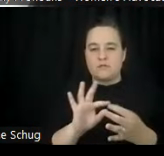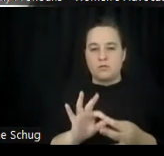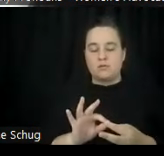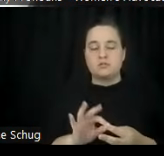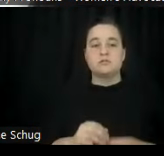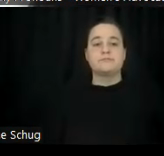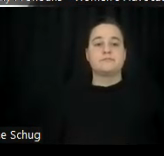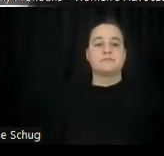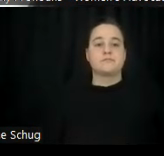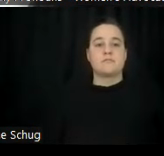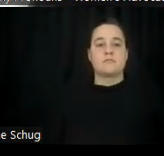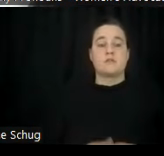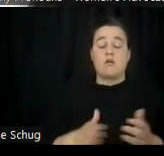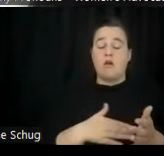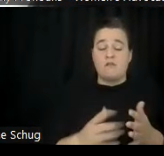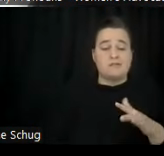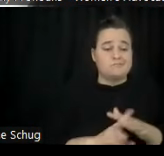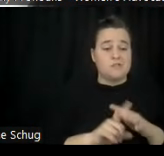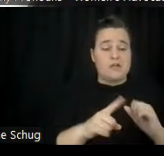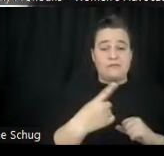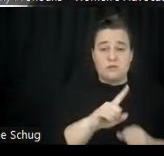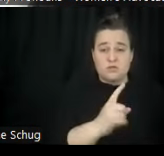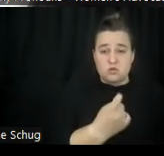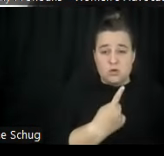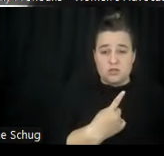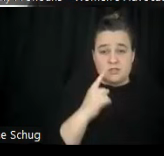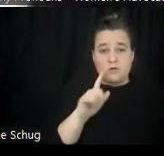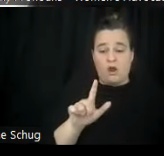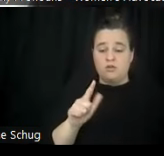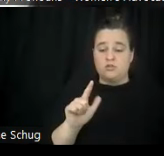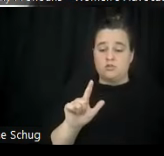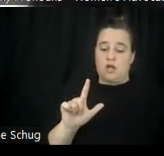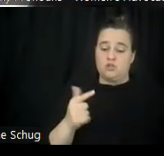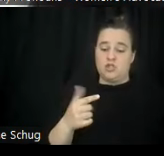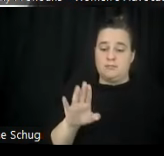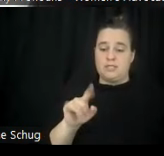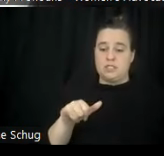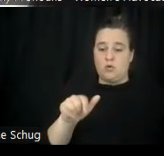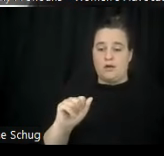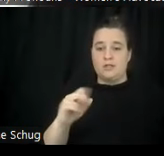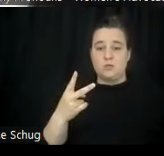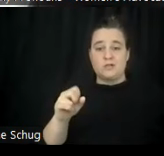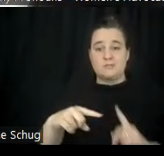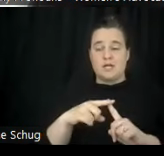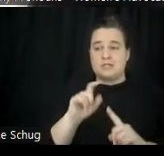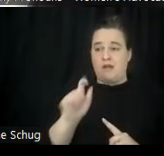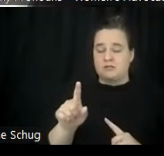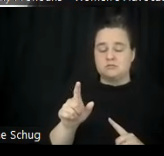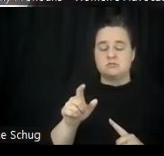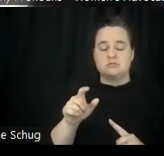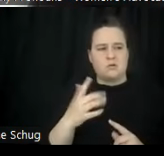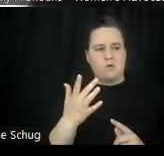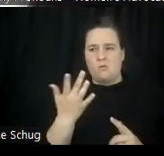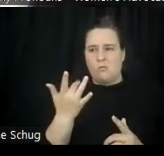of the first questions survivors get are either, why did you stay, or why can't you just leave? And so our intention